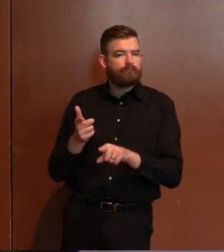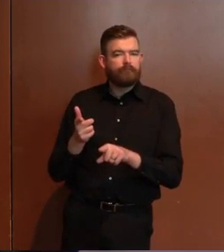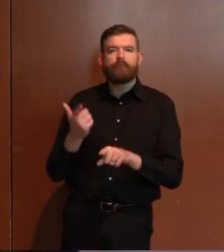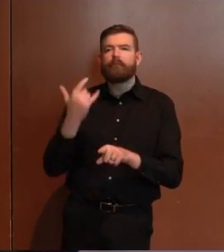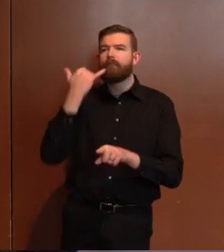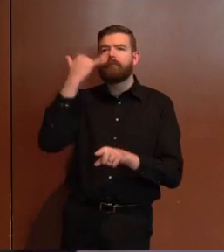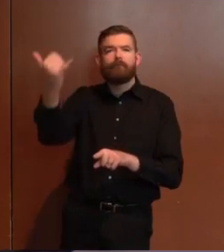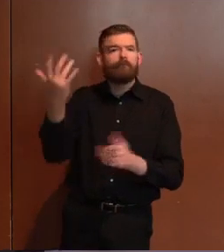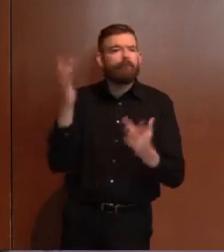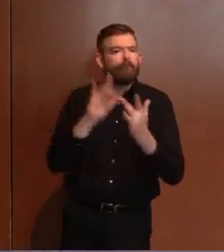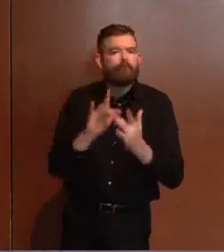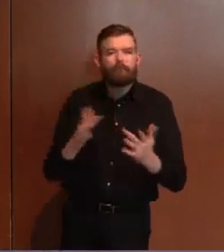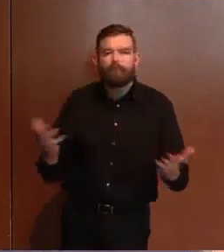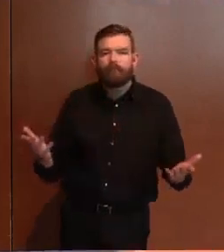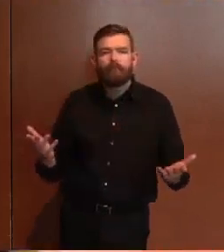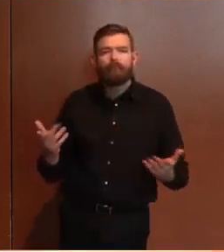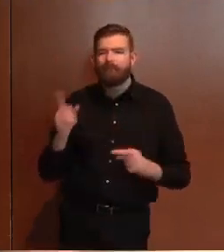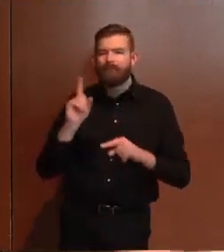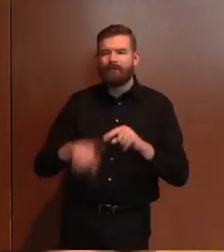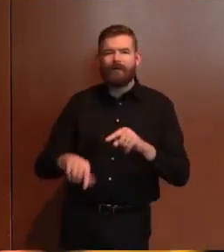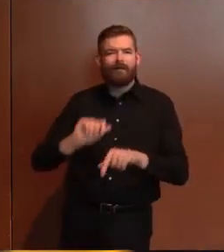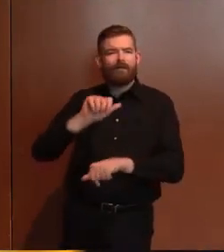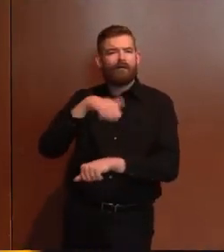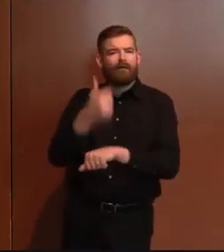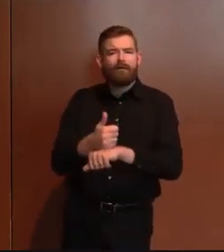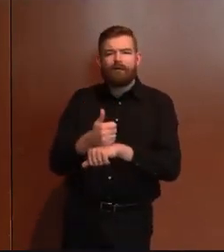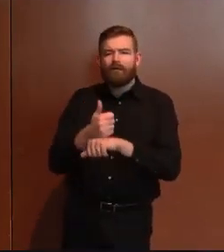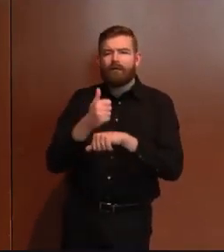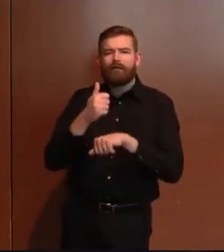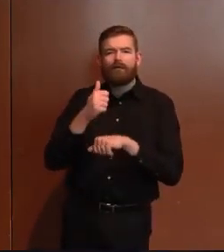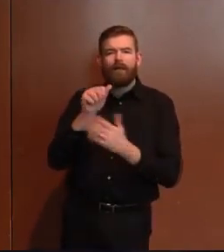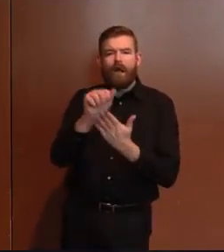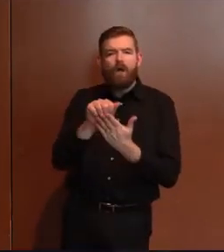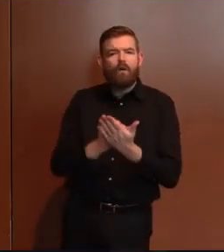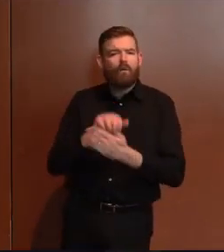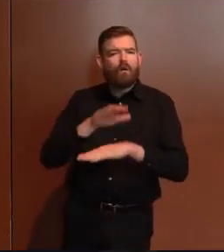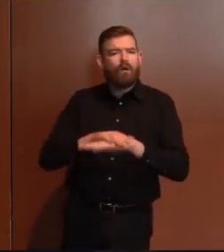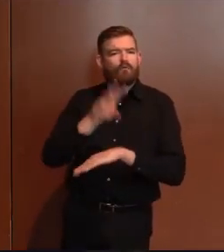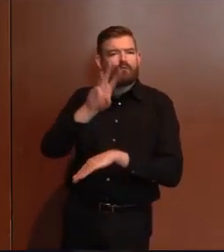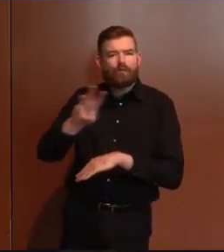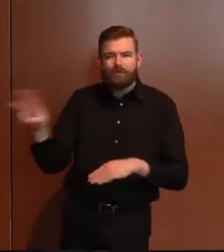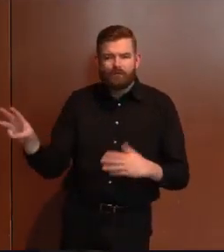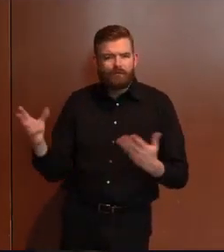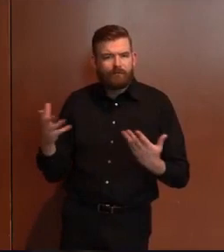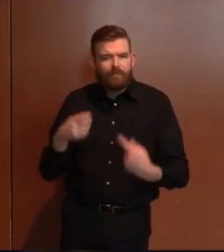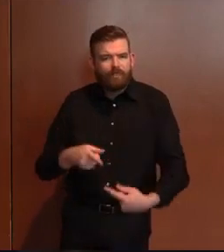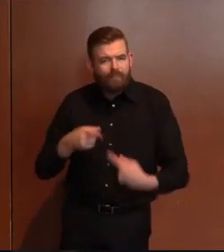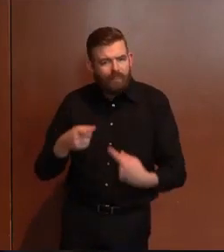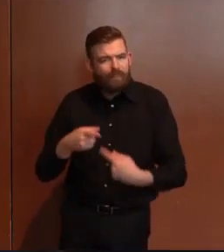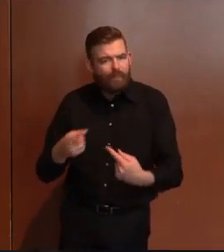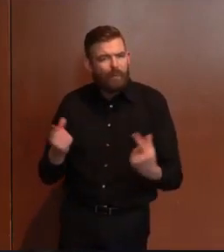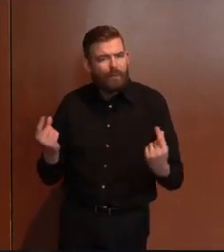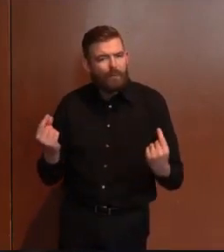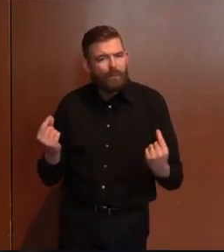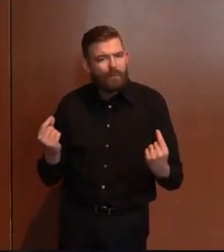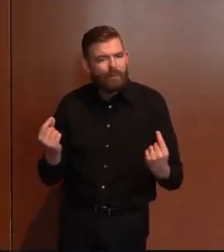be created? That's a really good question. First of all, it's very hard. Myself. Okay, that's fine. And I'll take your stuff on the way out.